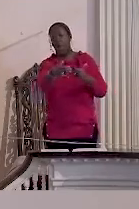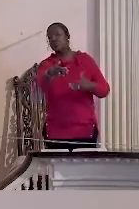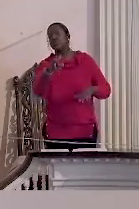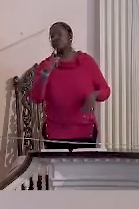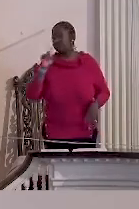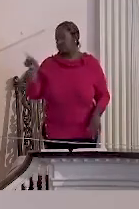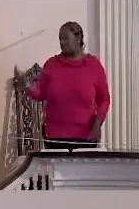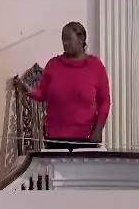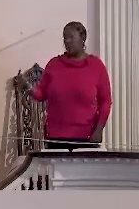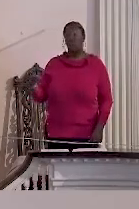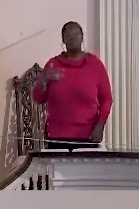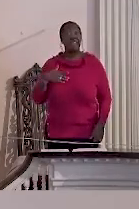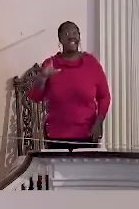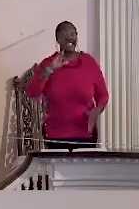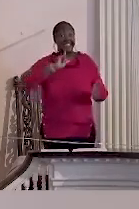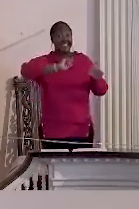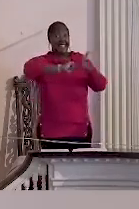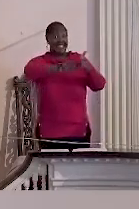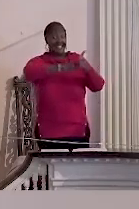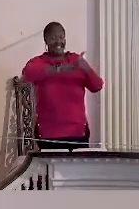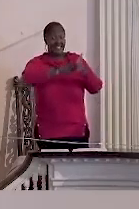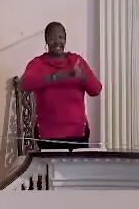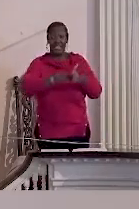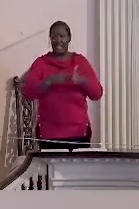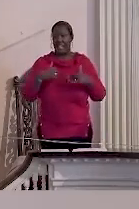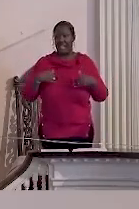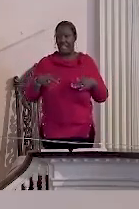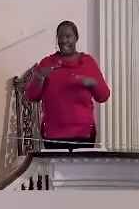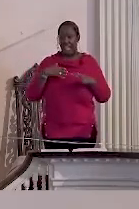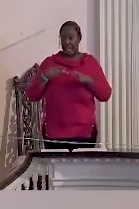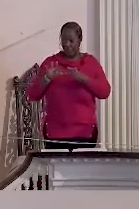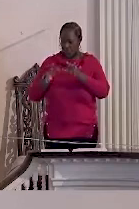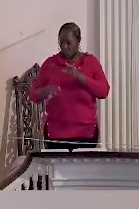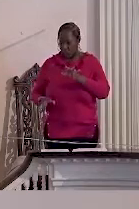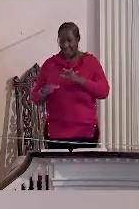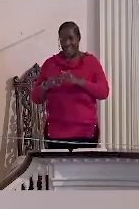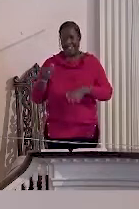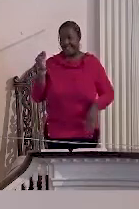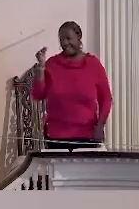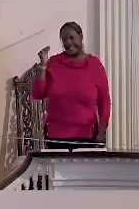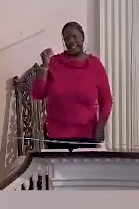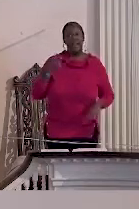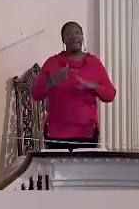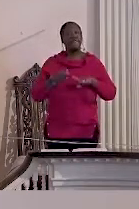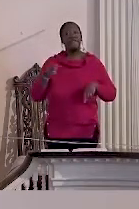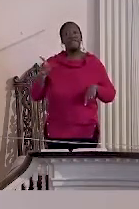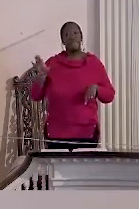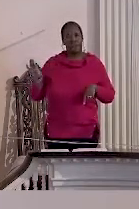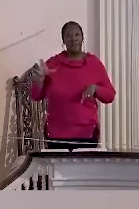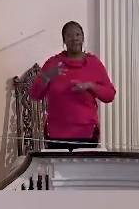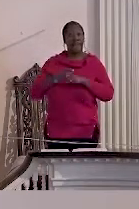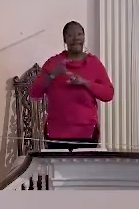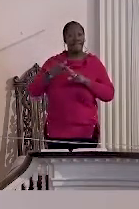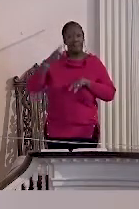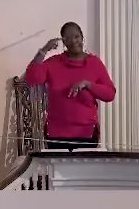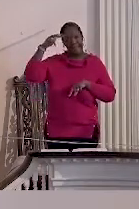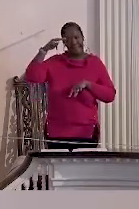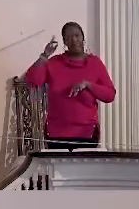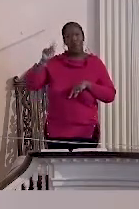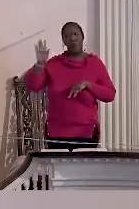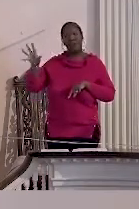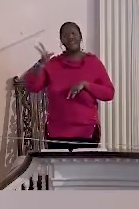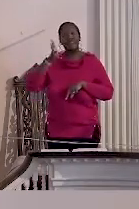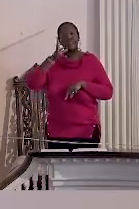had his key on a straw sombrero chain from San Miguel de Allende, Mexico, where his